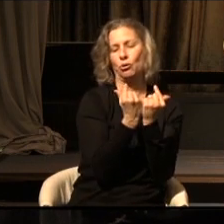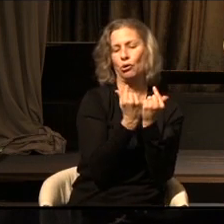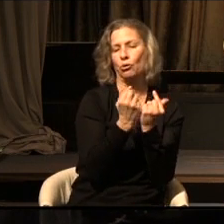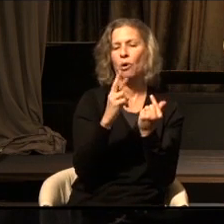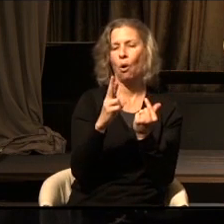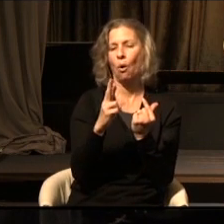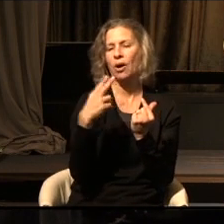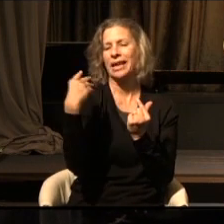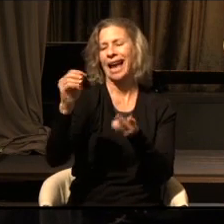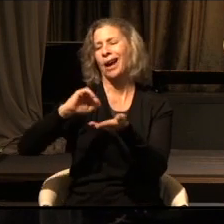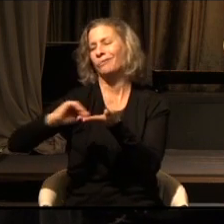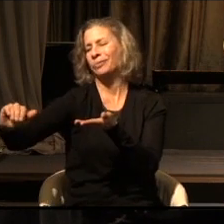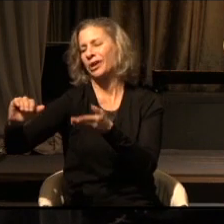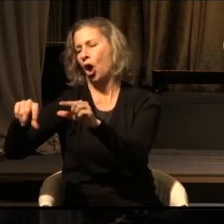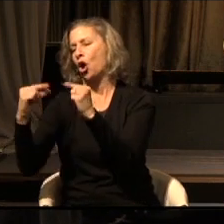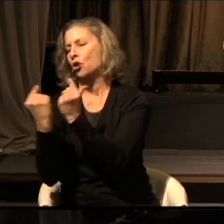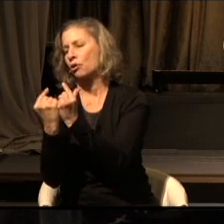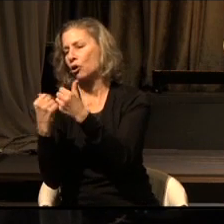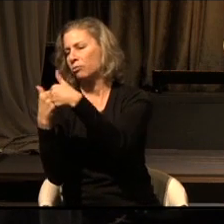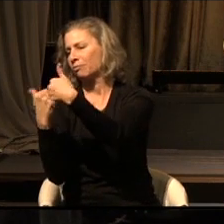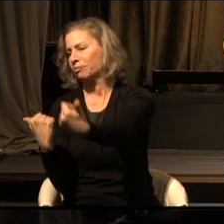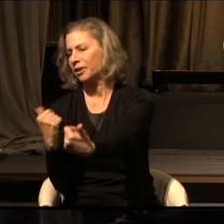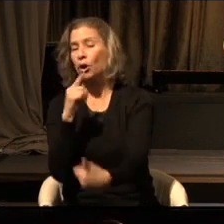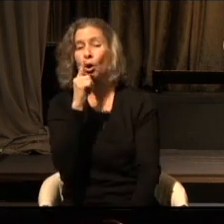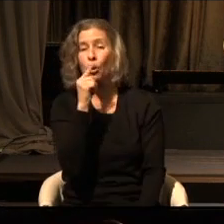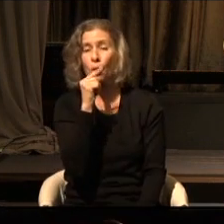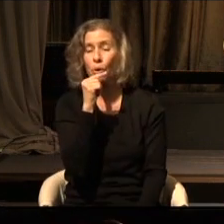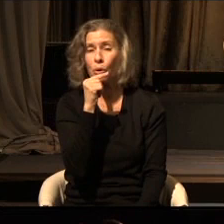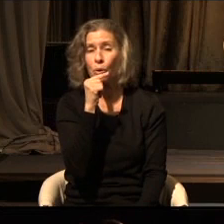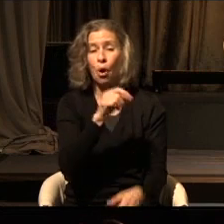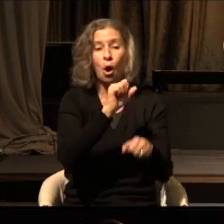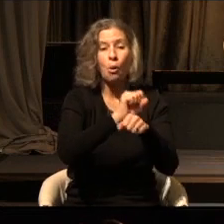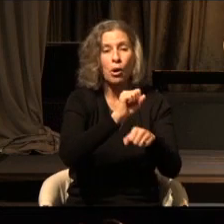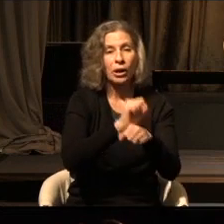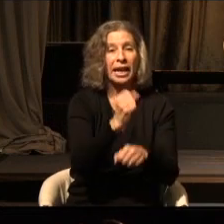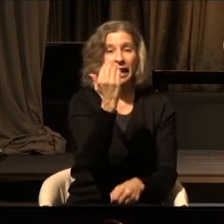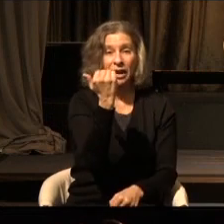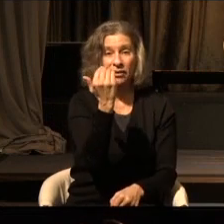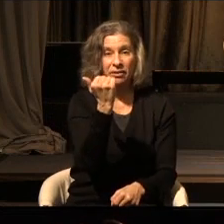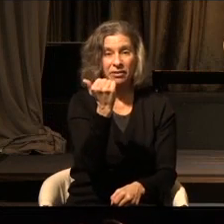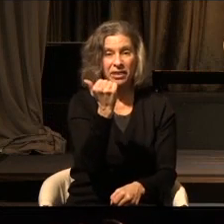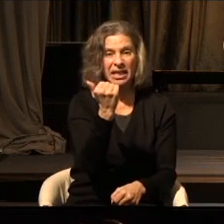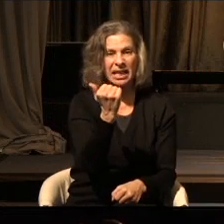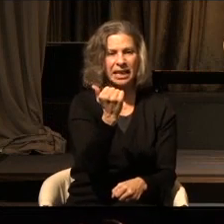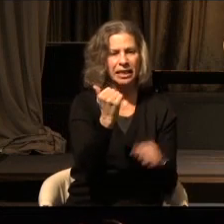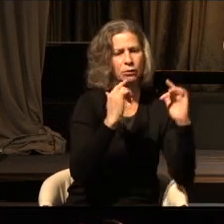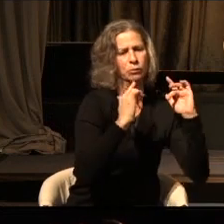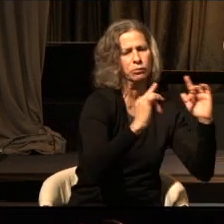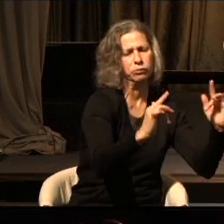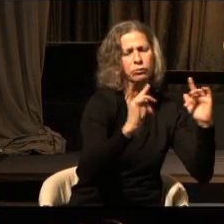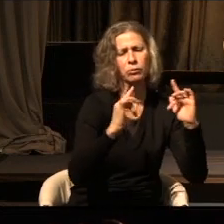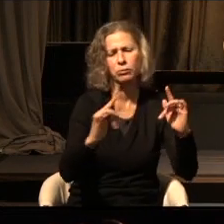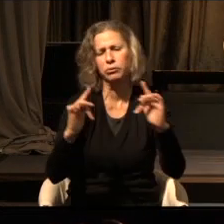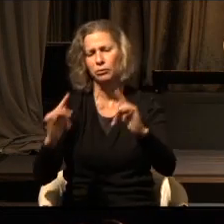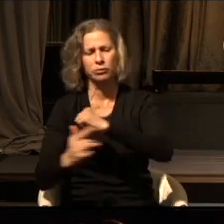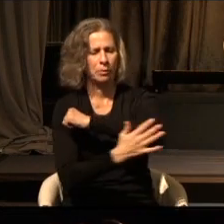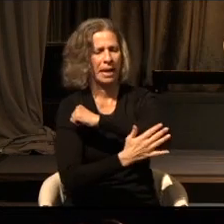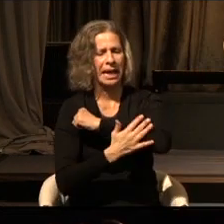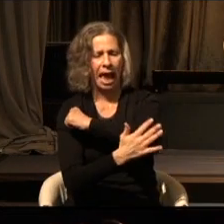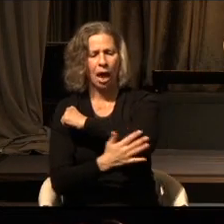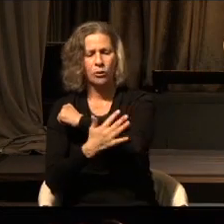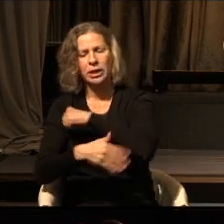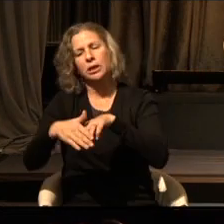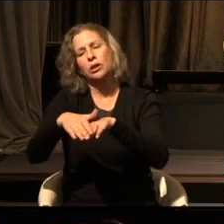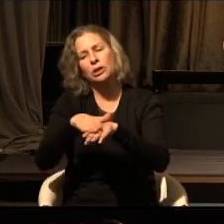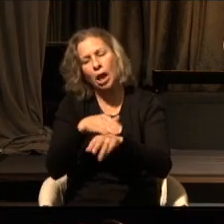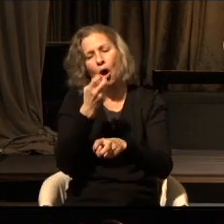out. Working across 15 isolated counties in a rural region is slow work. With 5